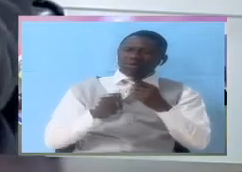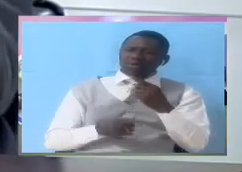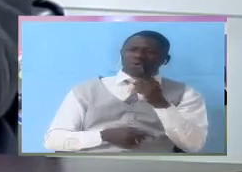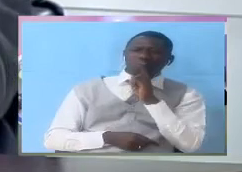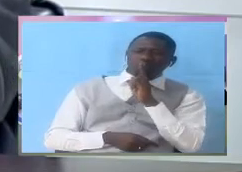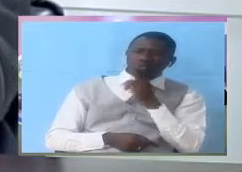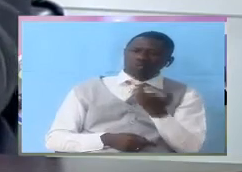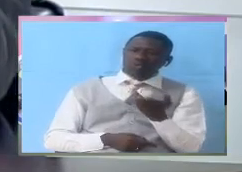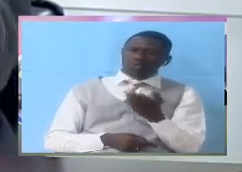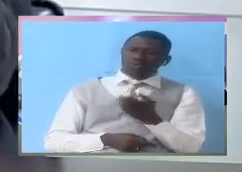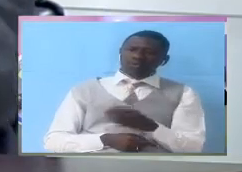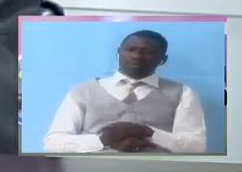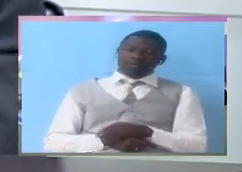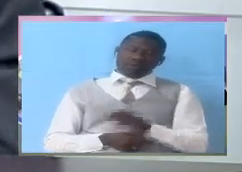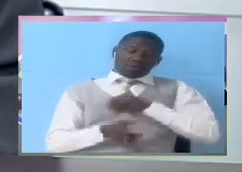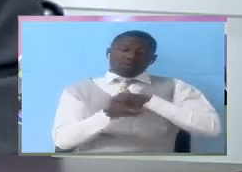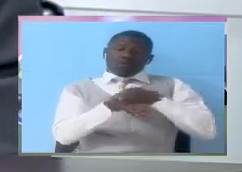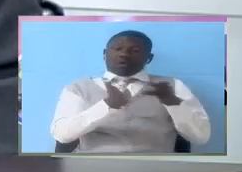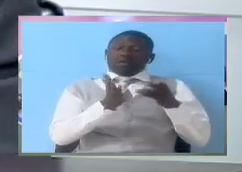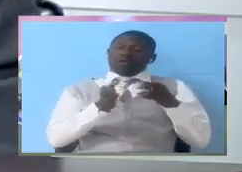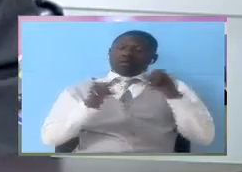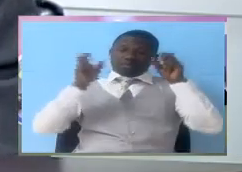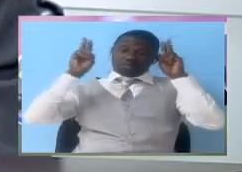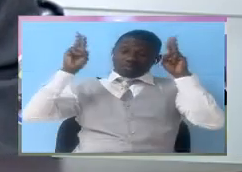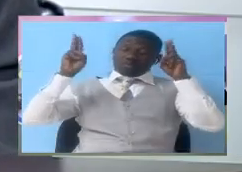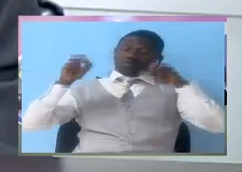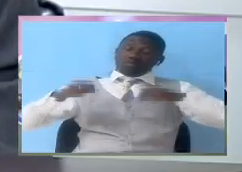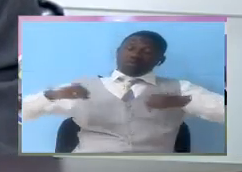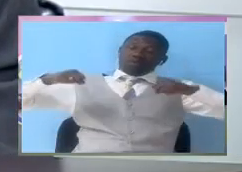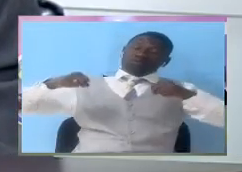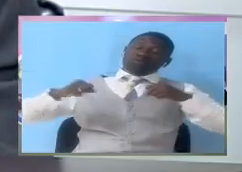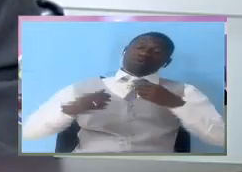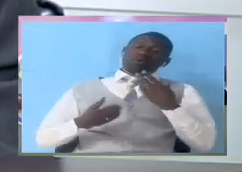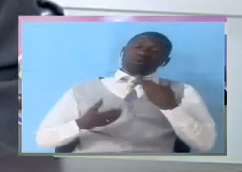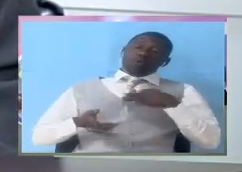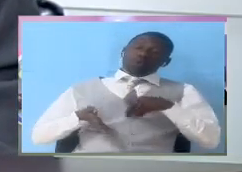According to them, according to their boss. Ci li nga xamne moy bayo ci sen boss.